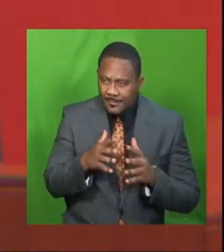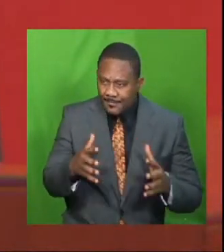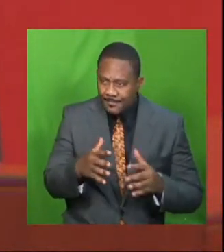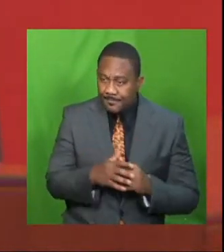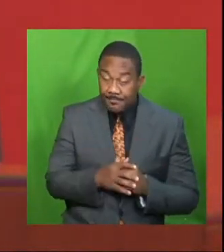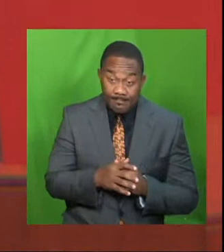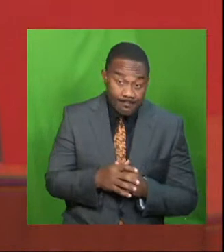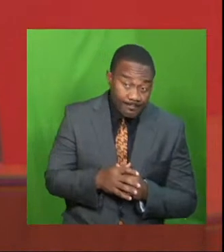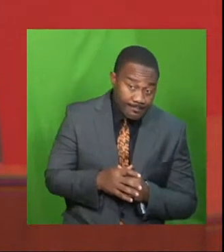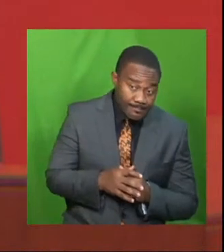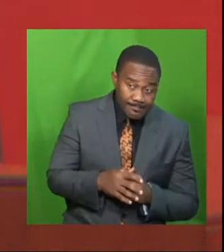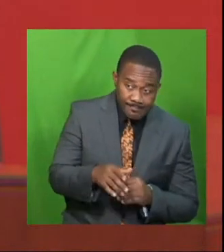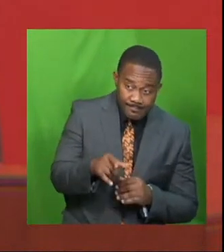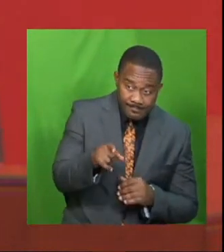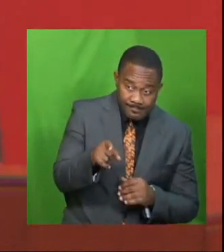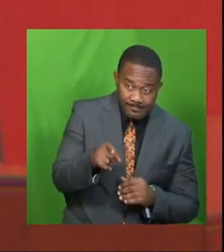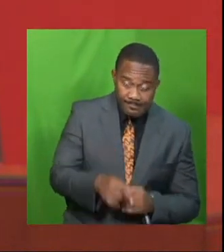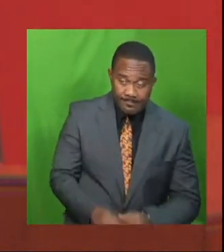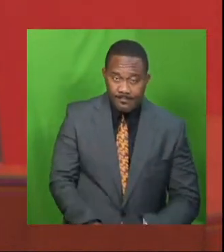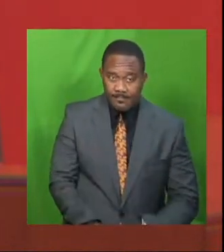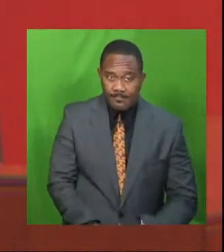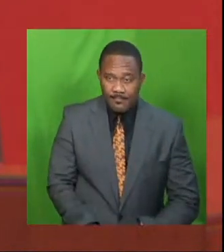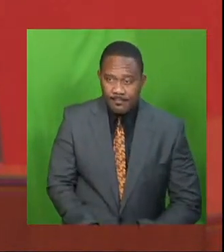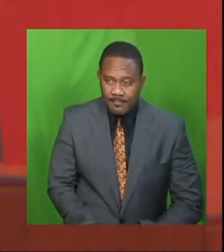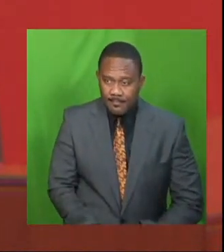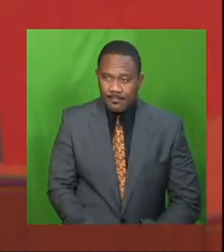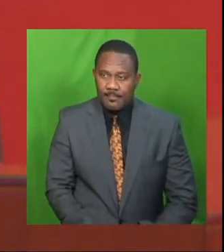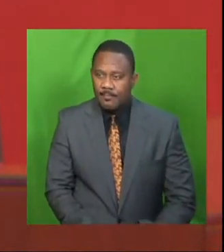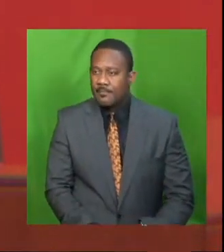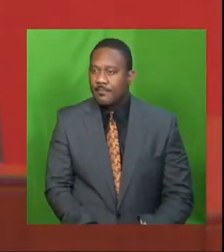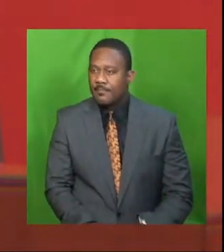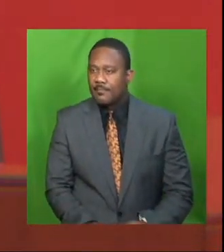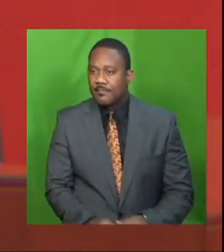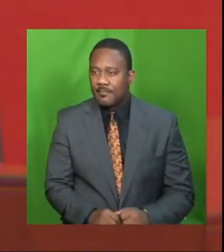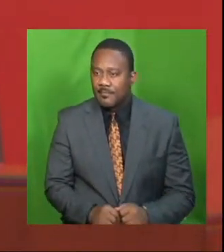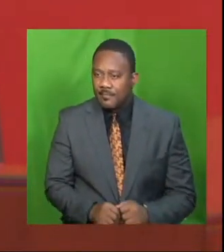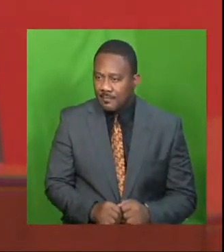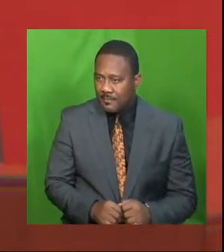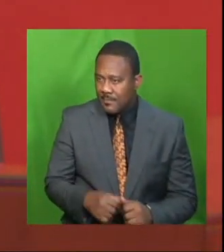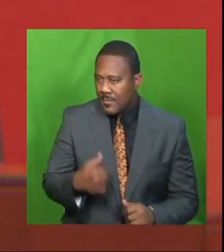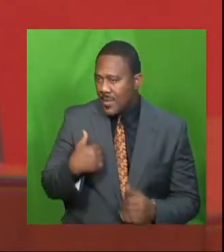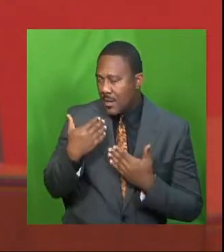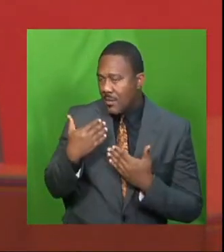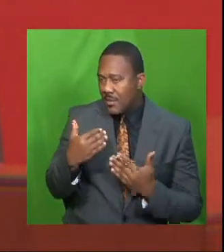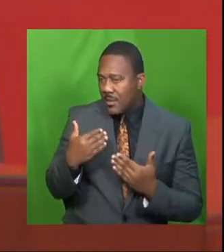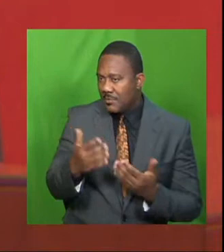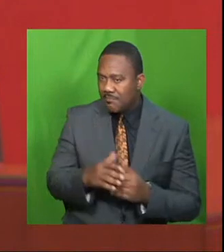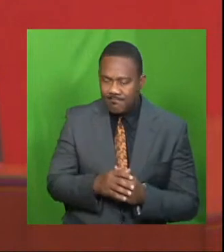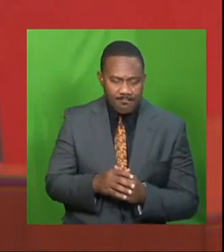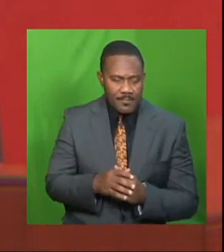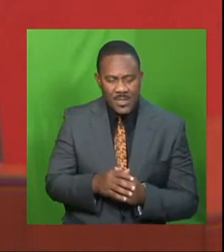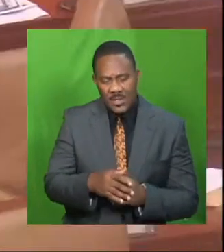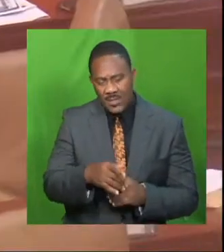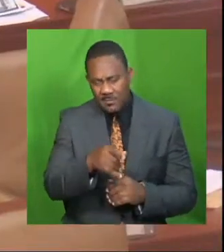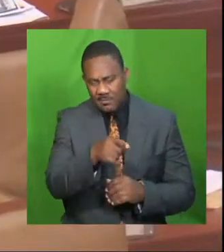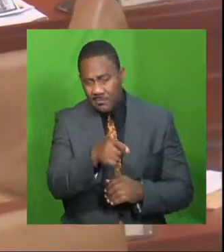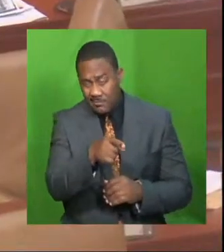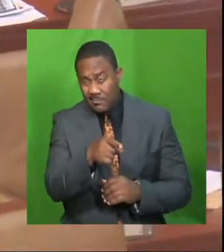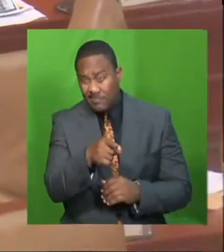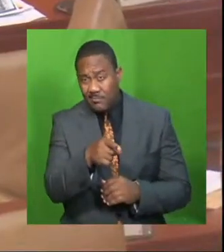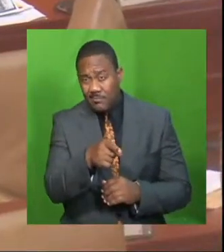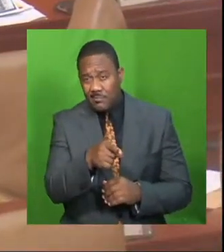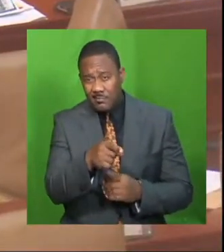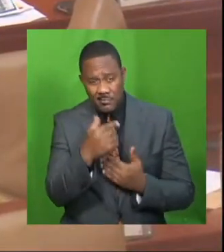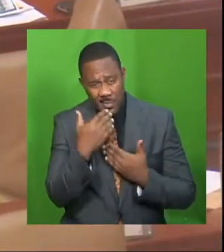come to Honourable Member for Daku. Right, Honourable Speaker, I thank you for the opportunity, and we want to thank our colleague for